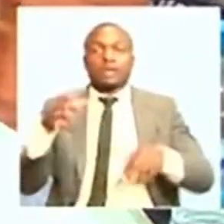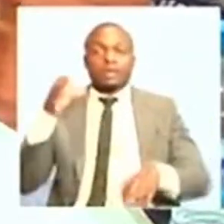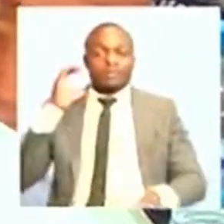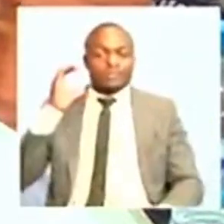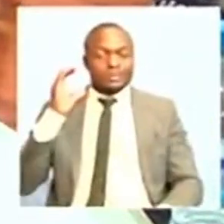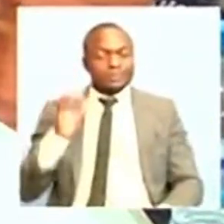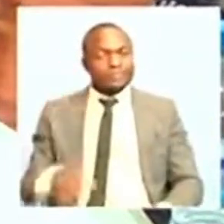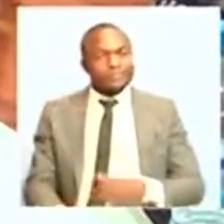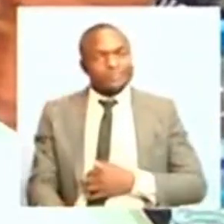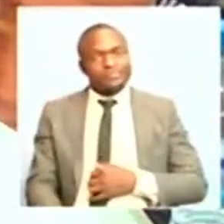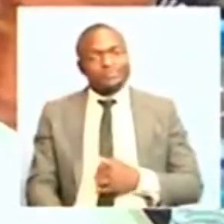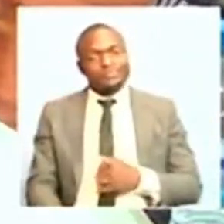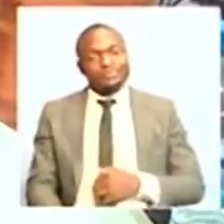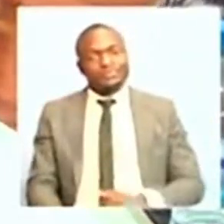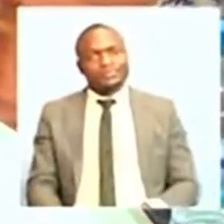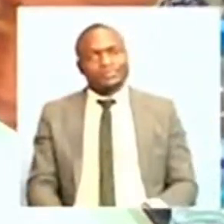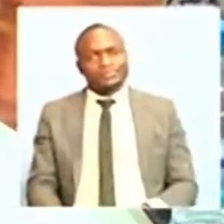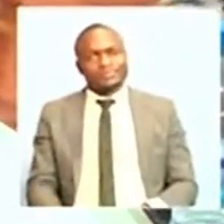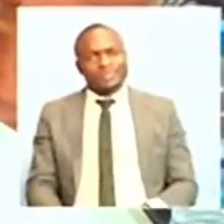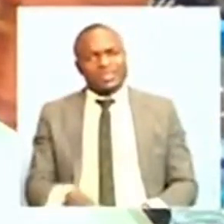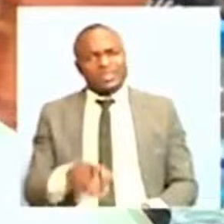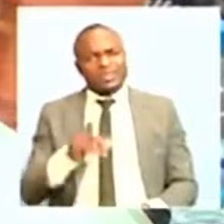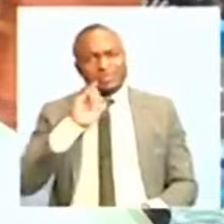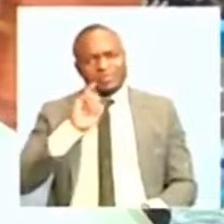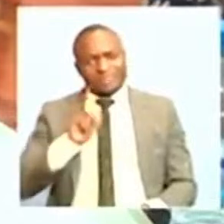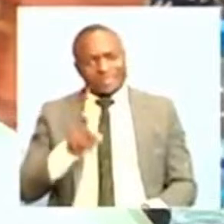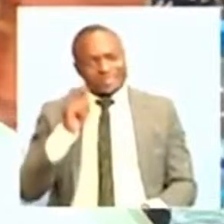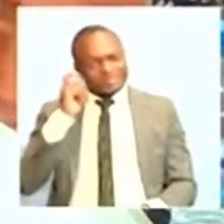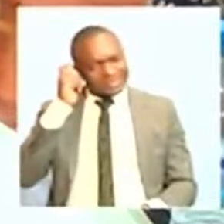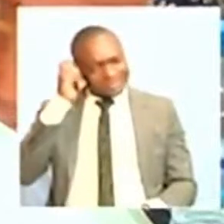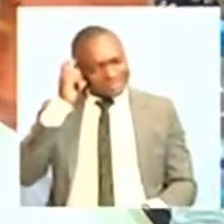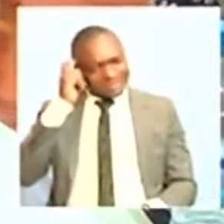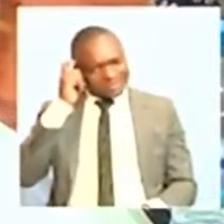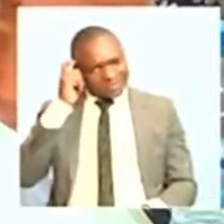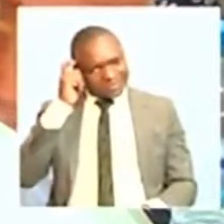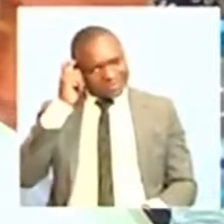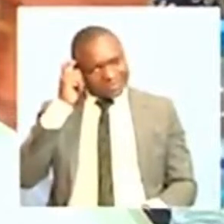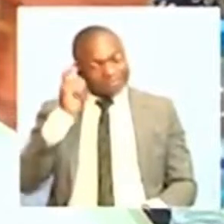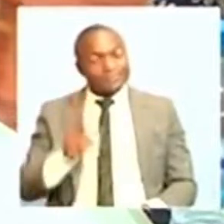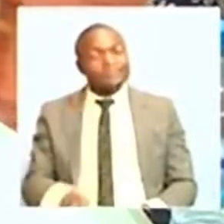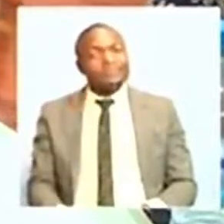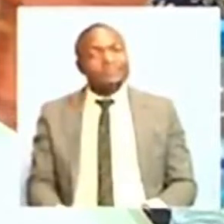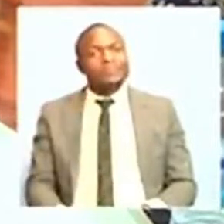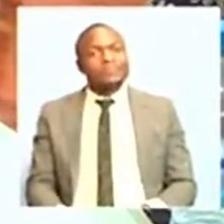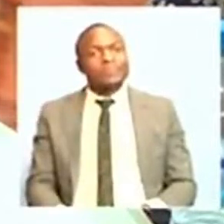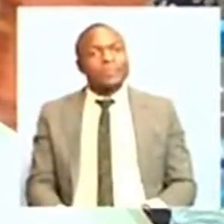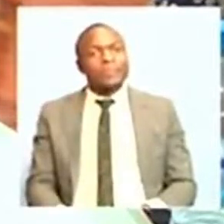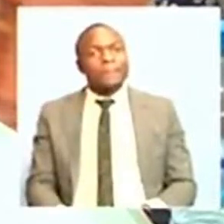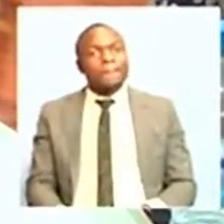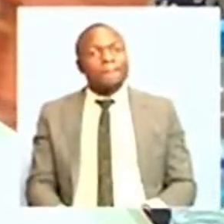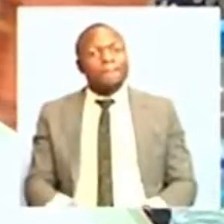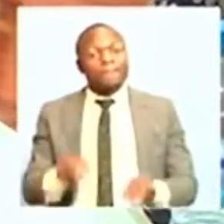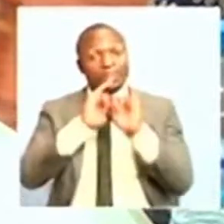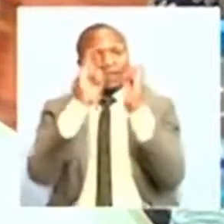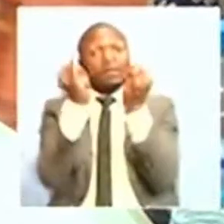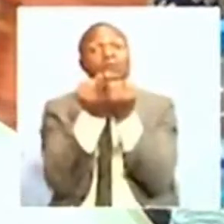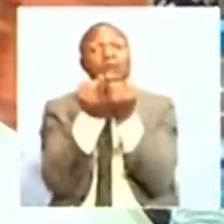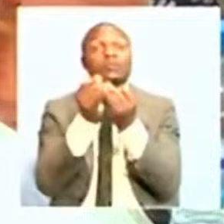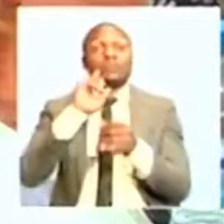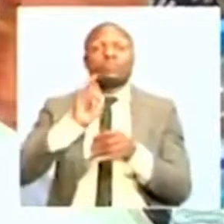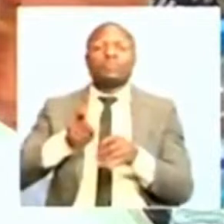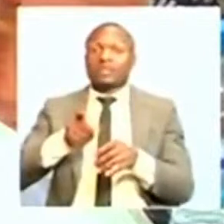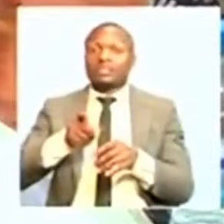capacity. Isn't it supposed to be also, I'm just thinking now, isn't it supposed to be the institution that should be